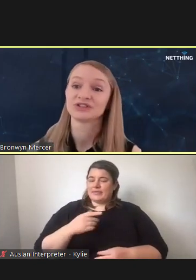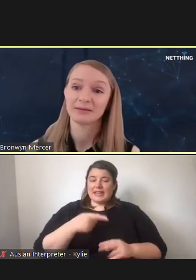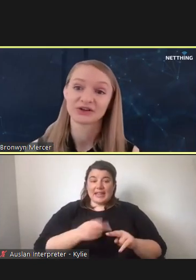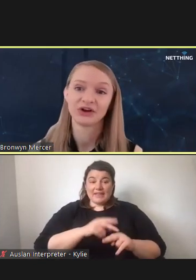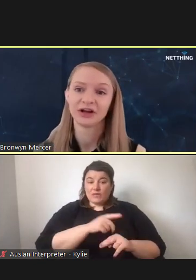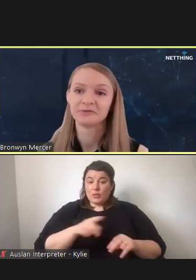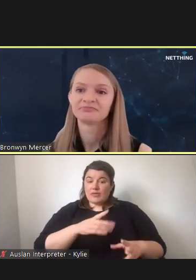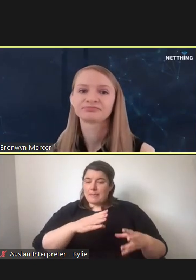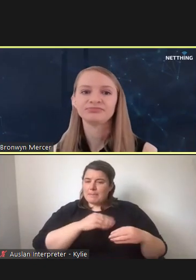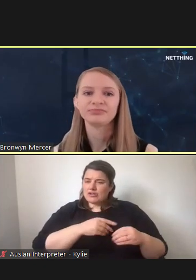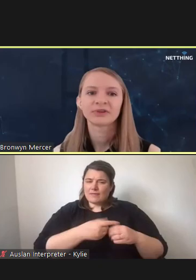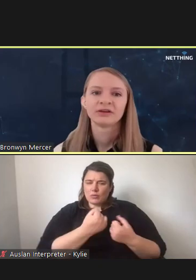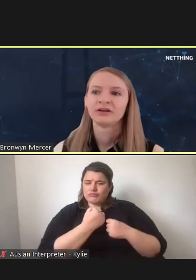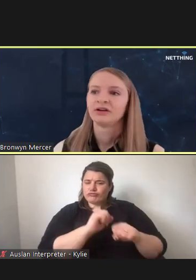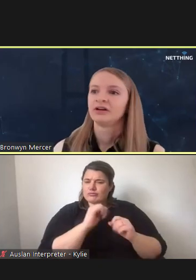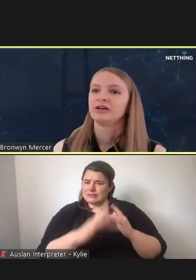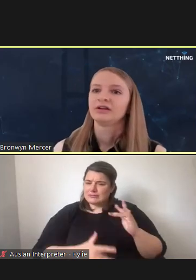for cybersecurity.